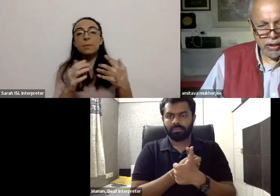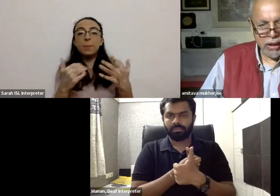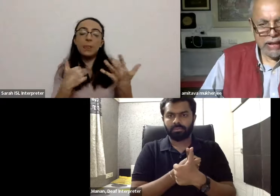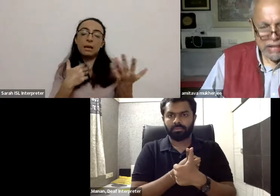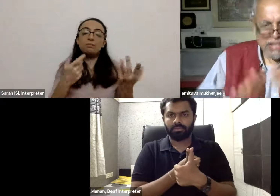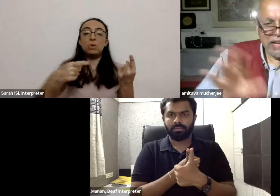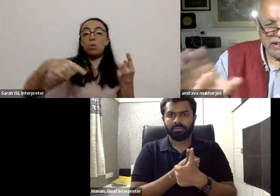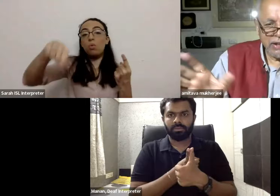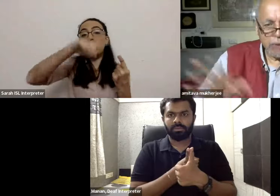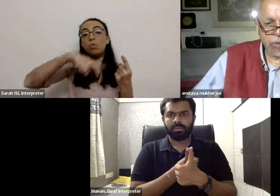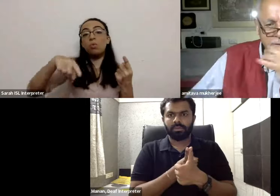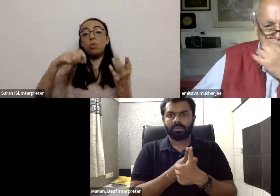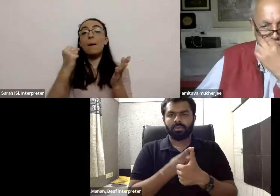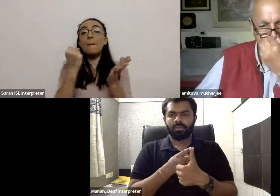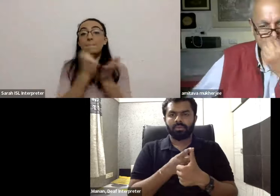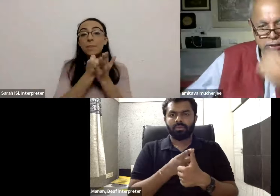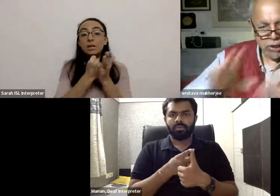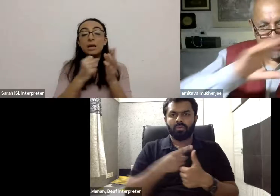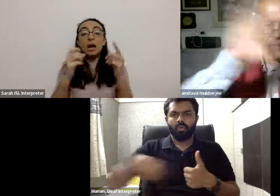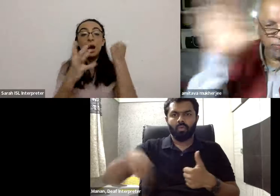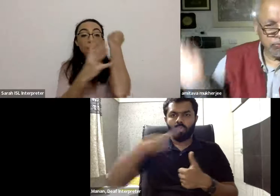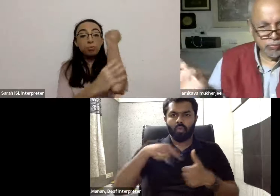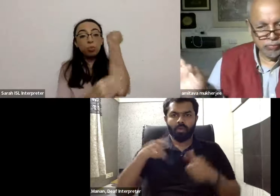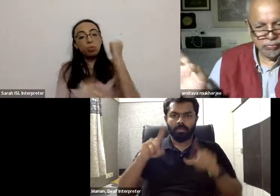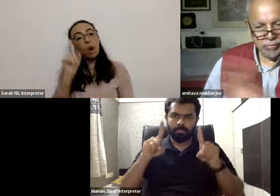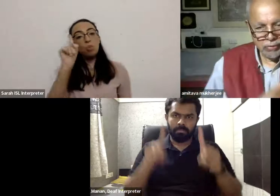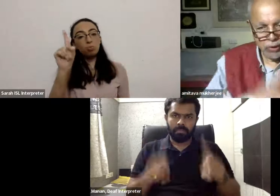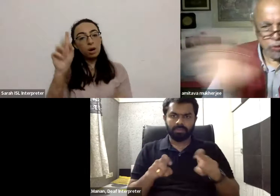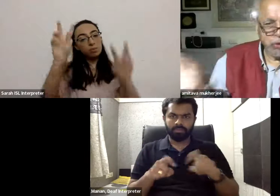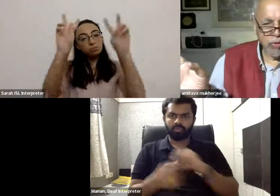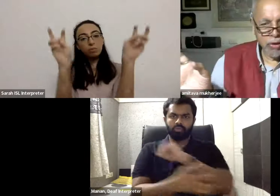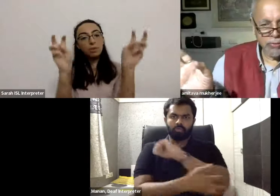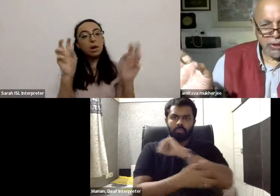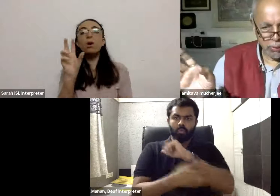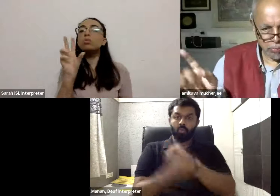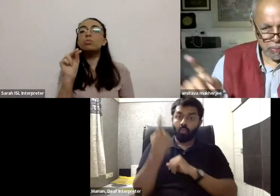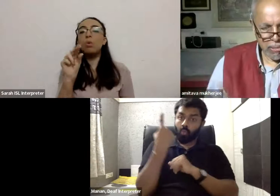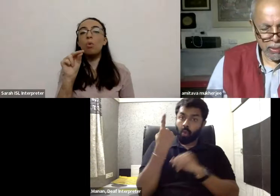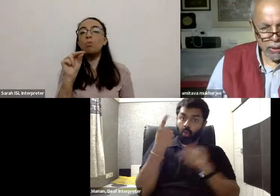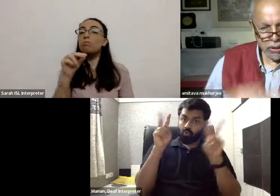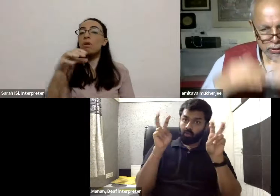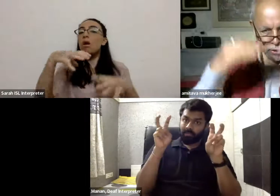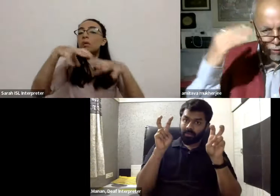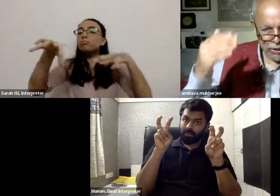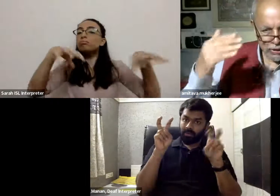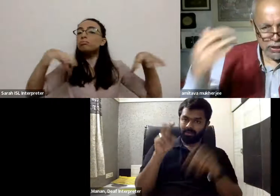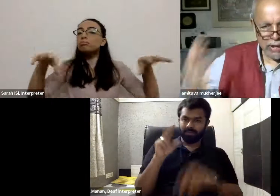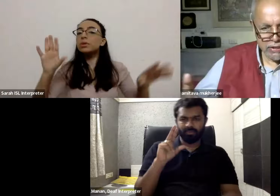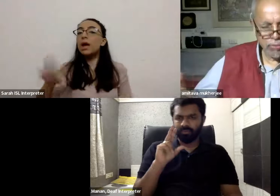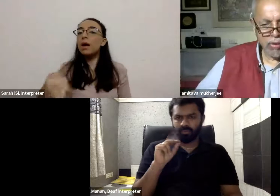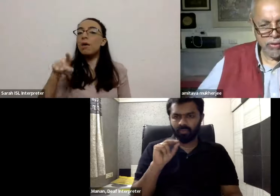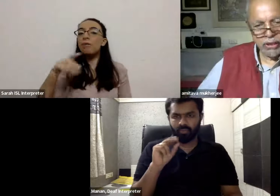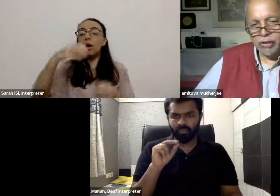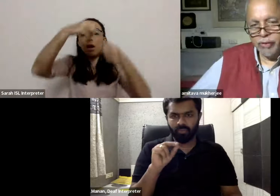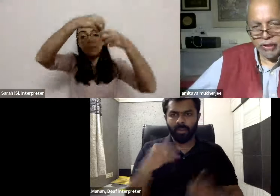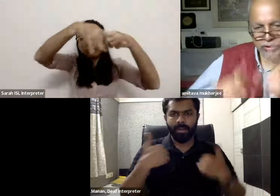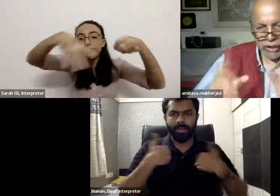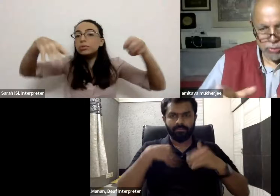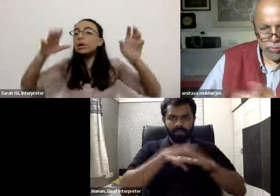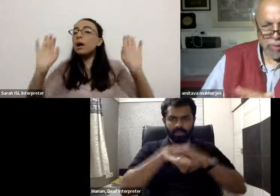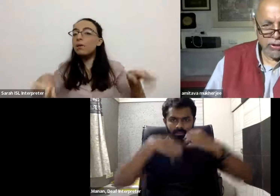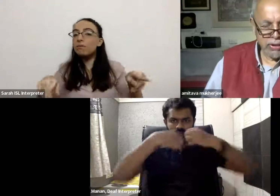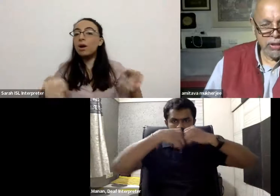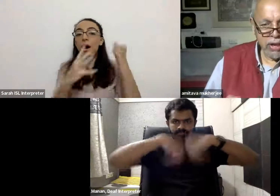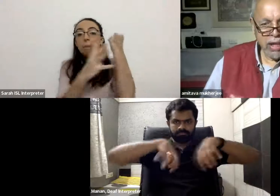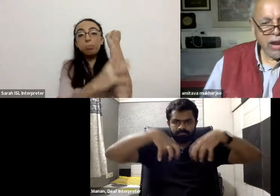say, disaggregate poverty. Poverty is not a uniform thing. There are various kinds of poverty, there are various